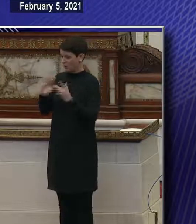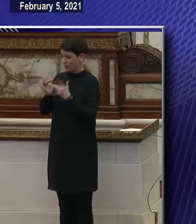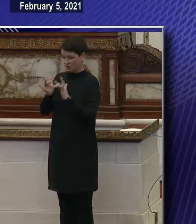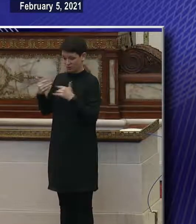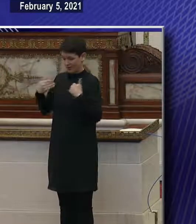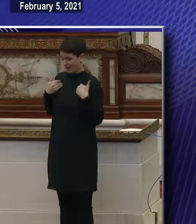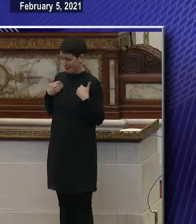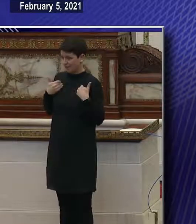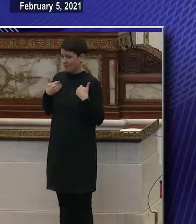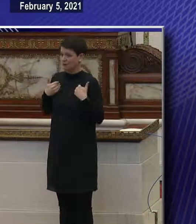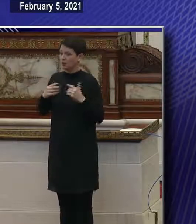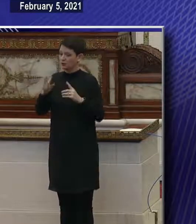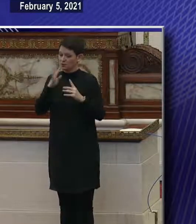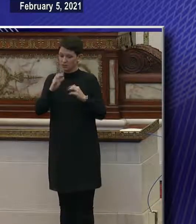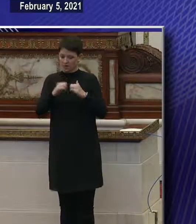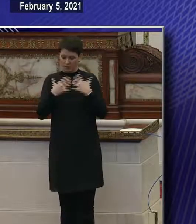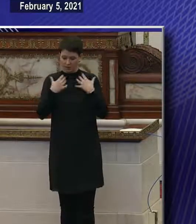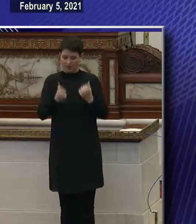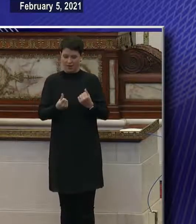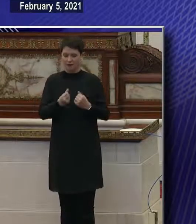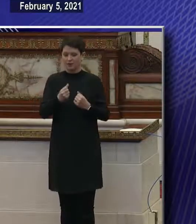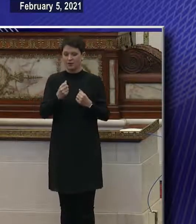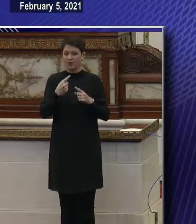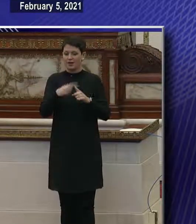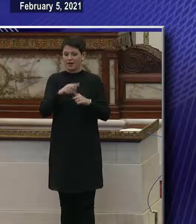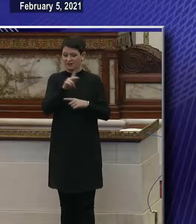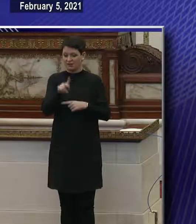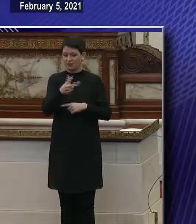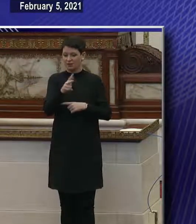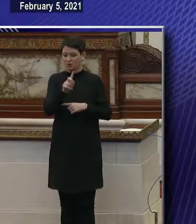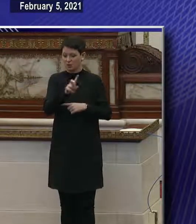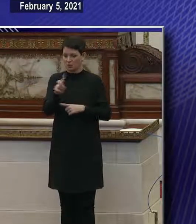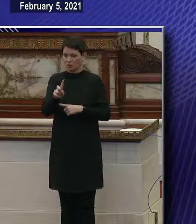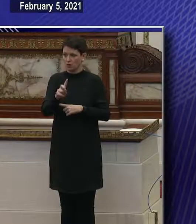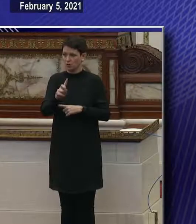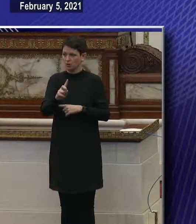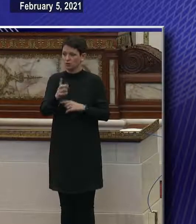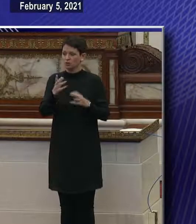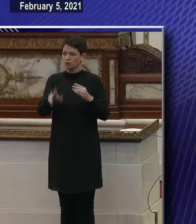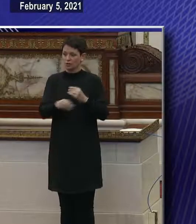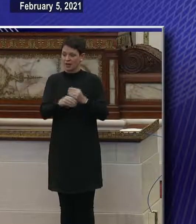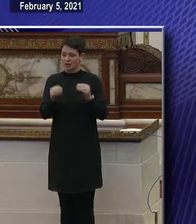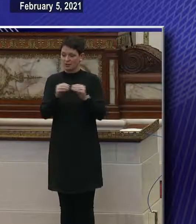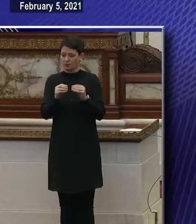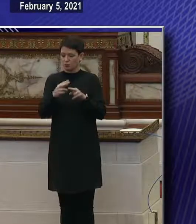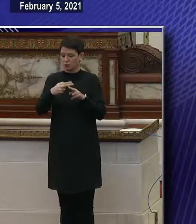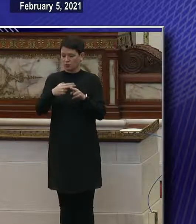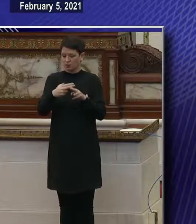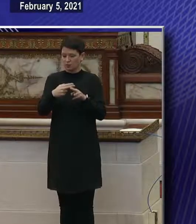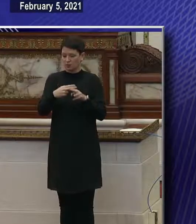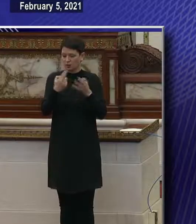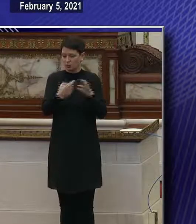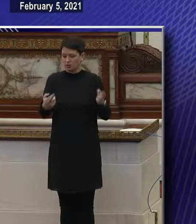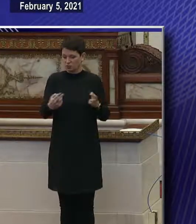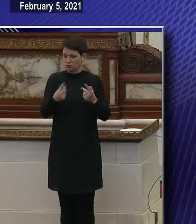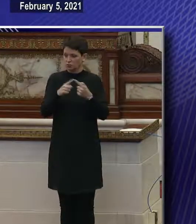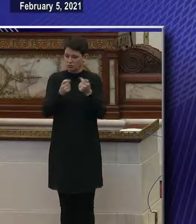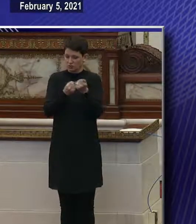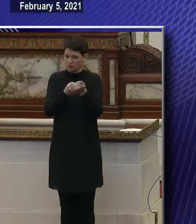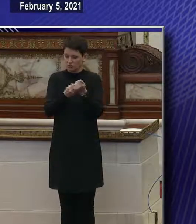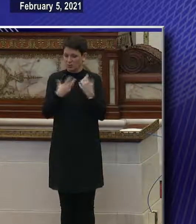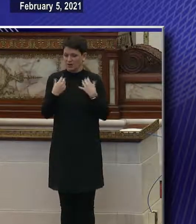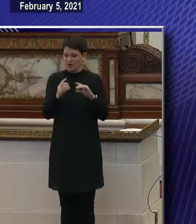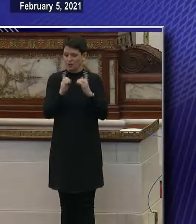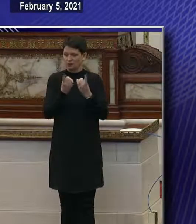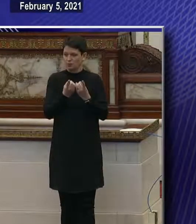we've been talking with Health and Philly 311 to resource, bringing on temporary resource for 311 to be able to support the Health